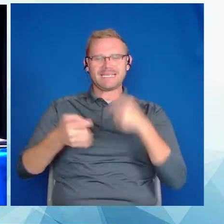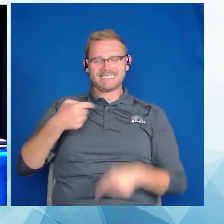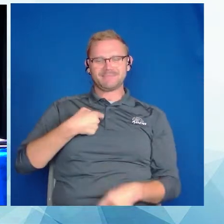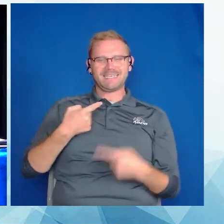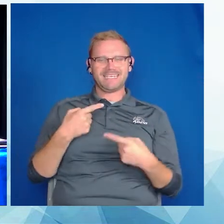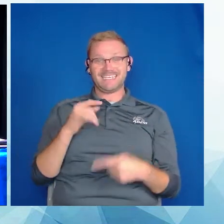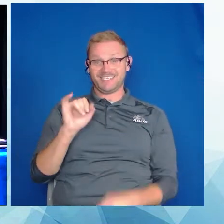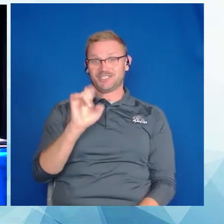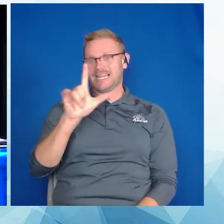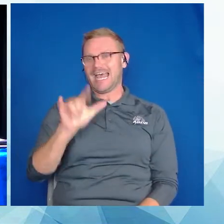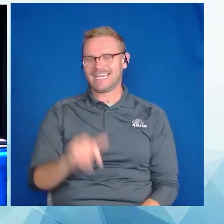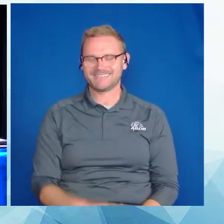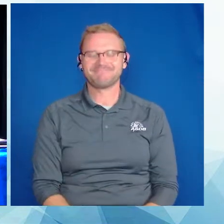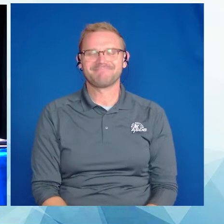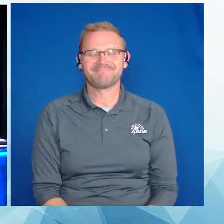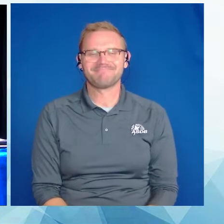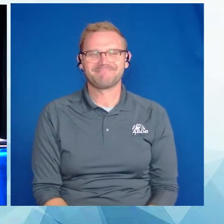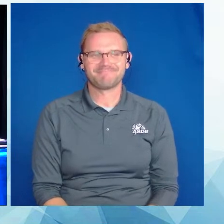July.